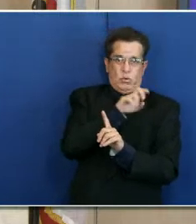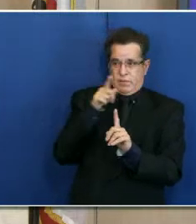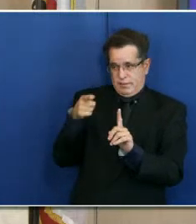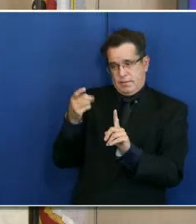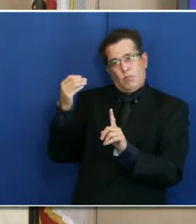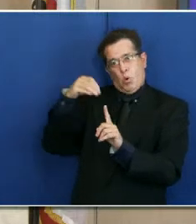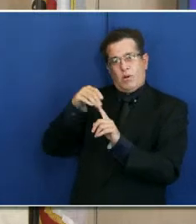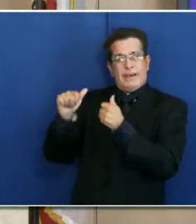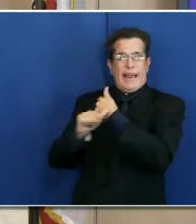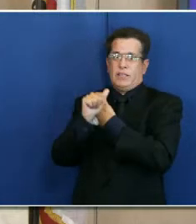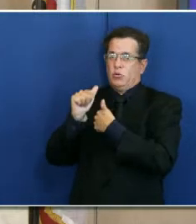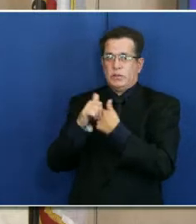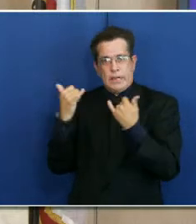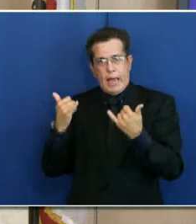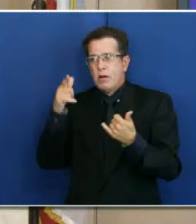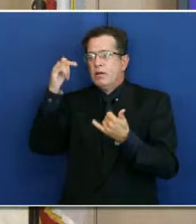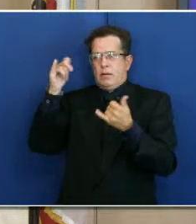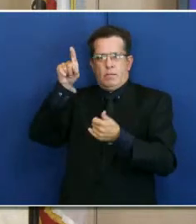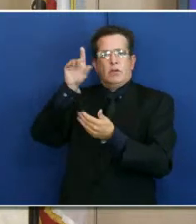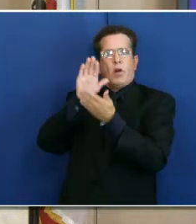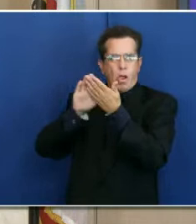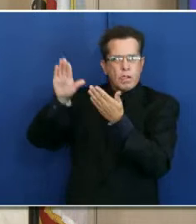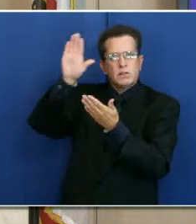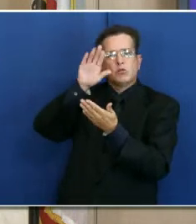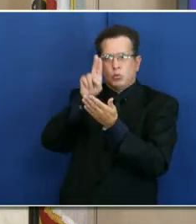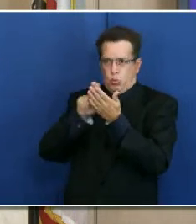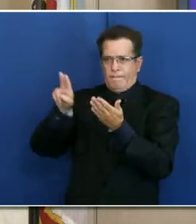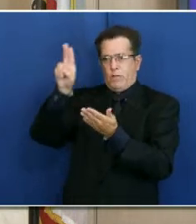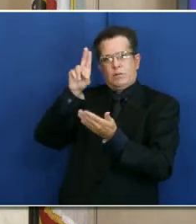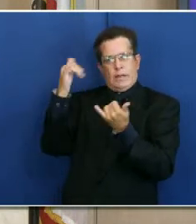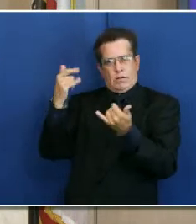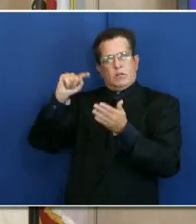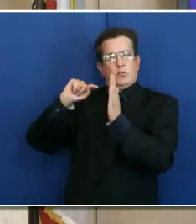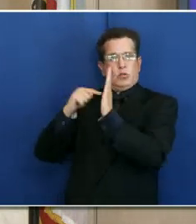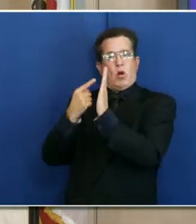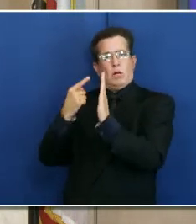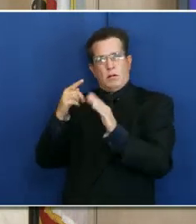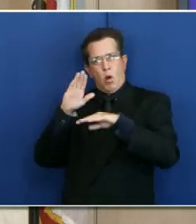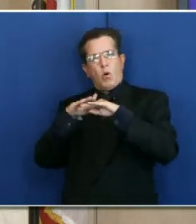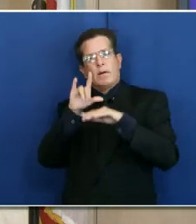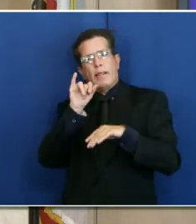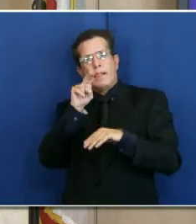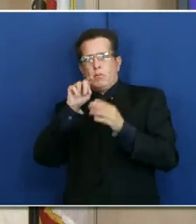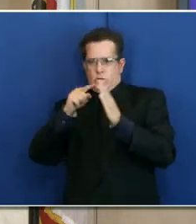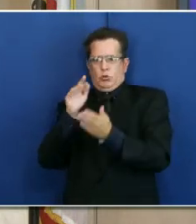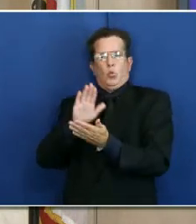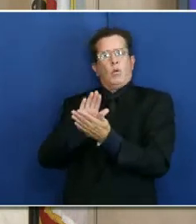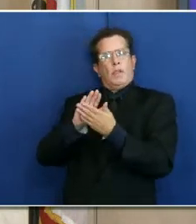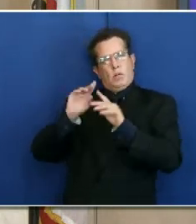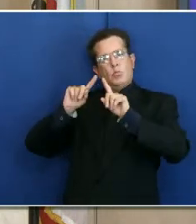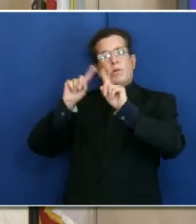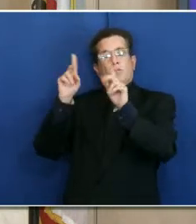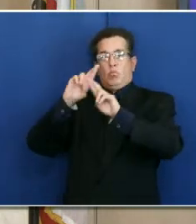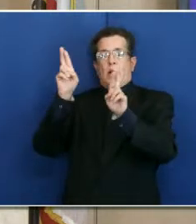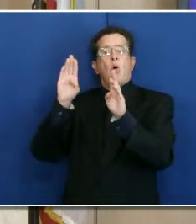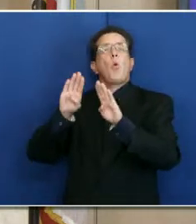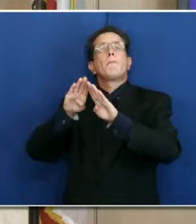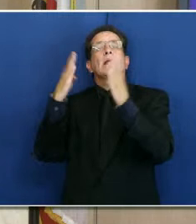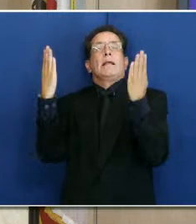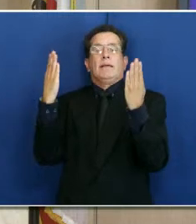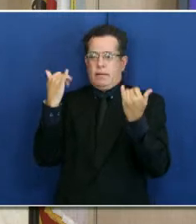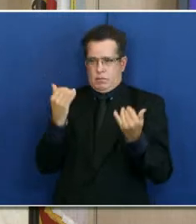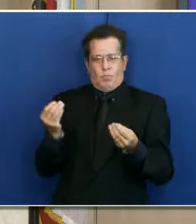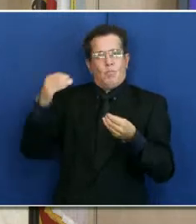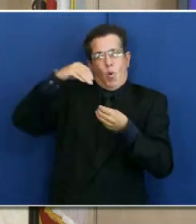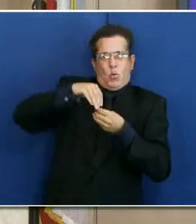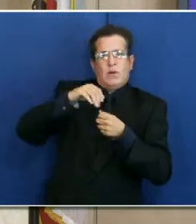have schools and colleges and universities coming back online, students returning to campus and some schools beginning to open, which increases the